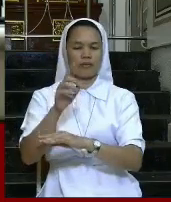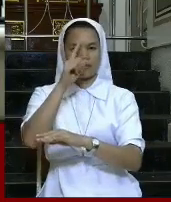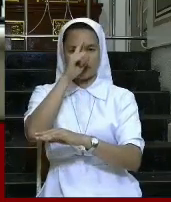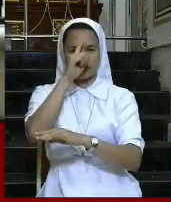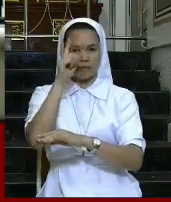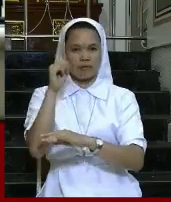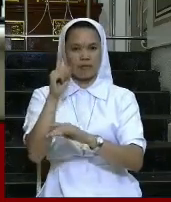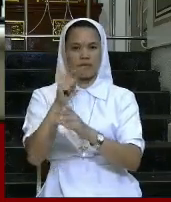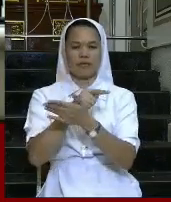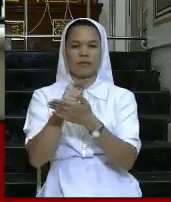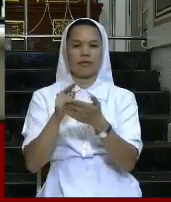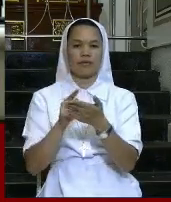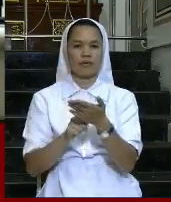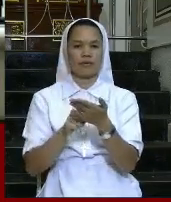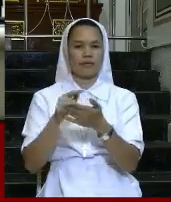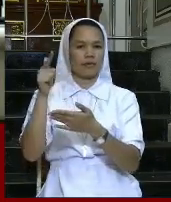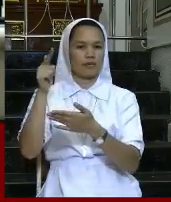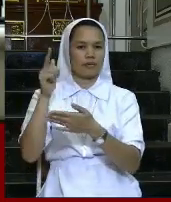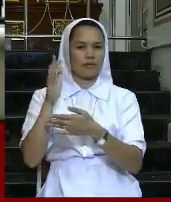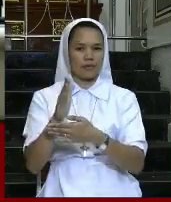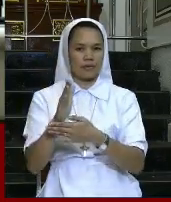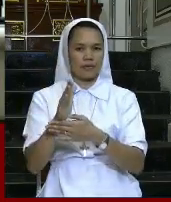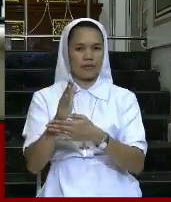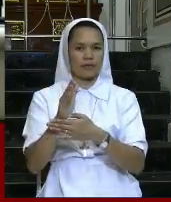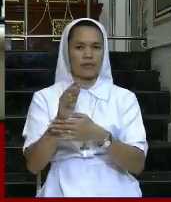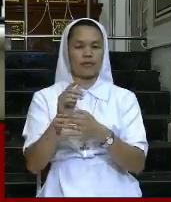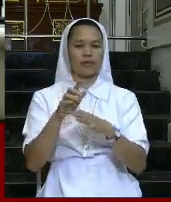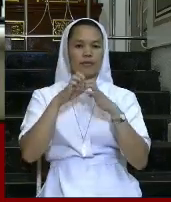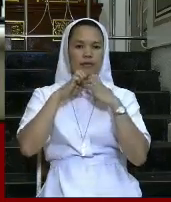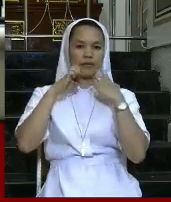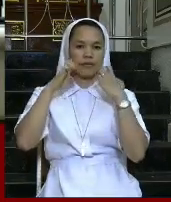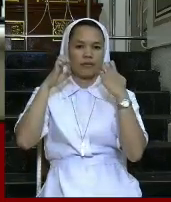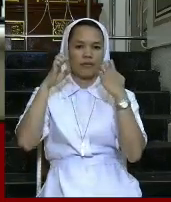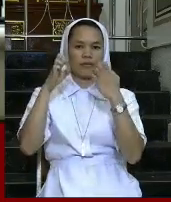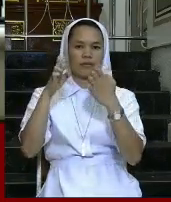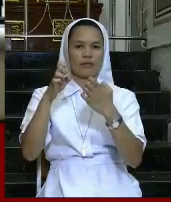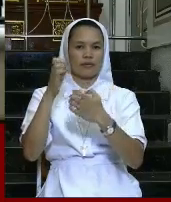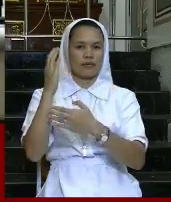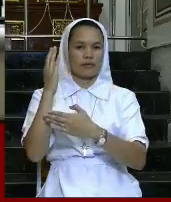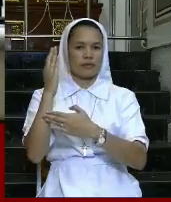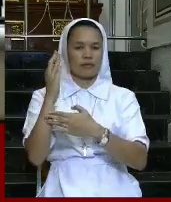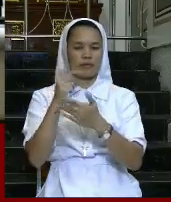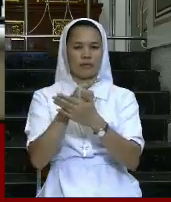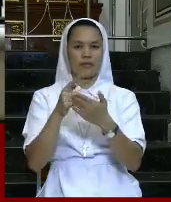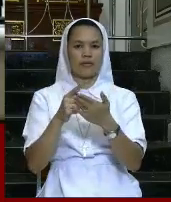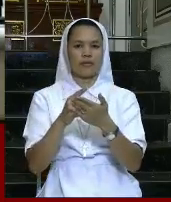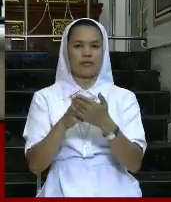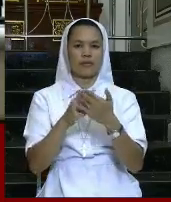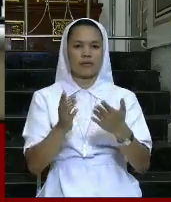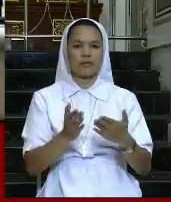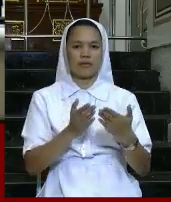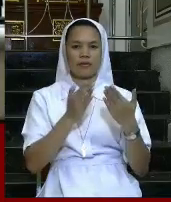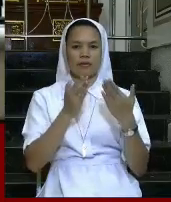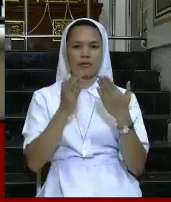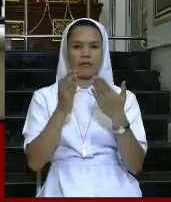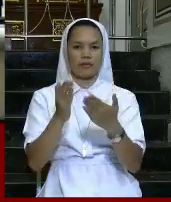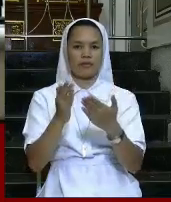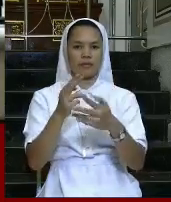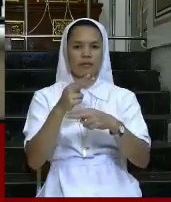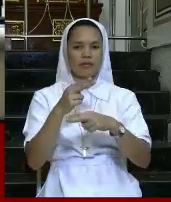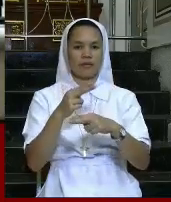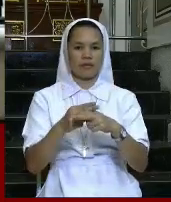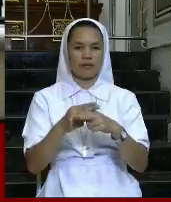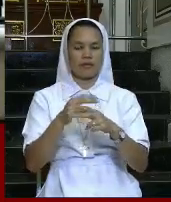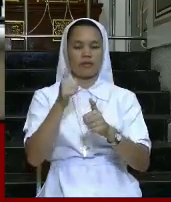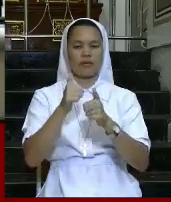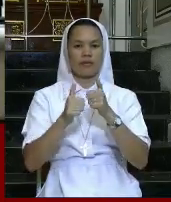Because of this, God greatly exalted him and bestowed on him the name